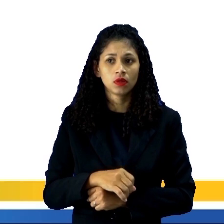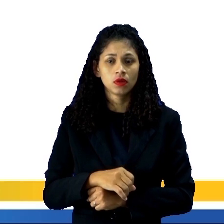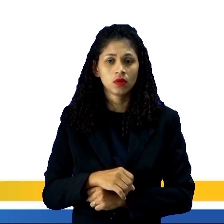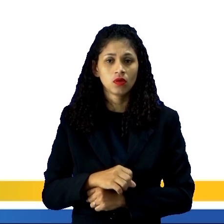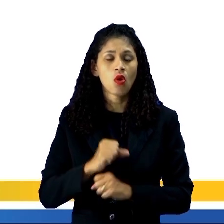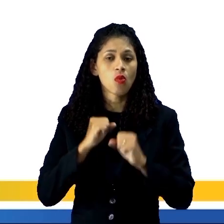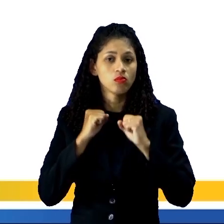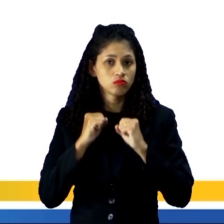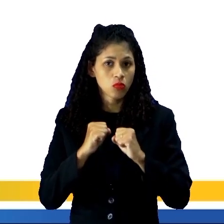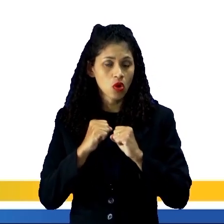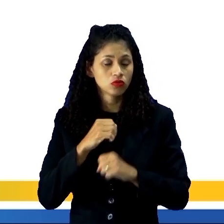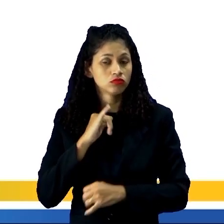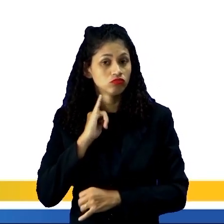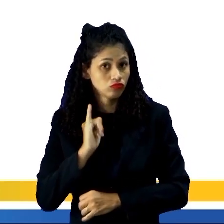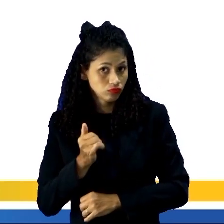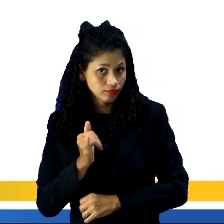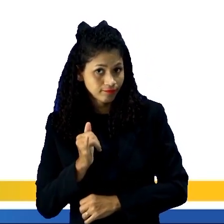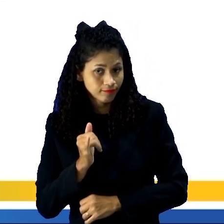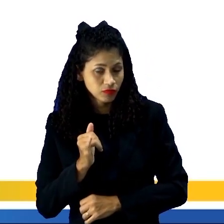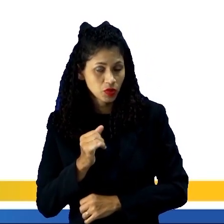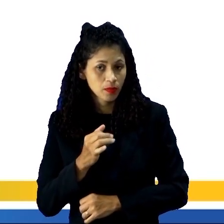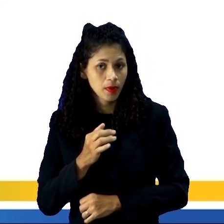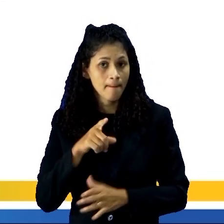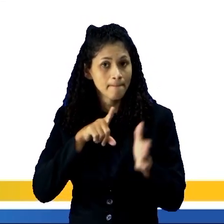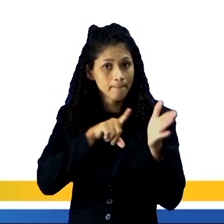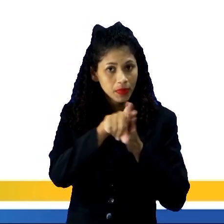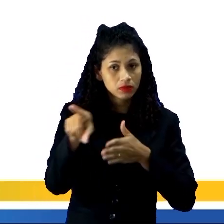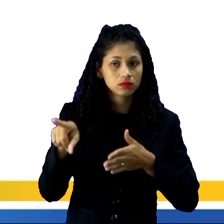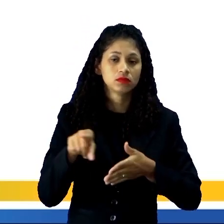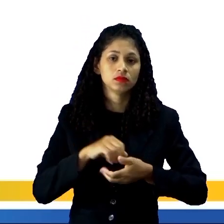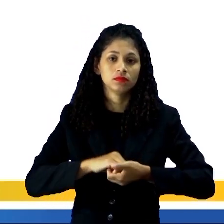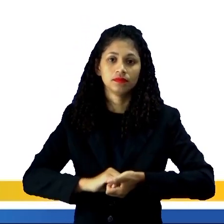dizer para perguntar. To ask.